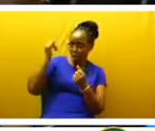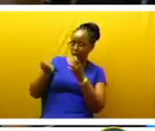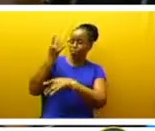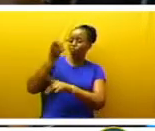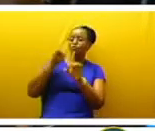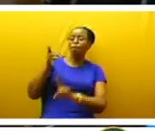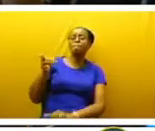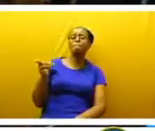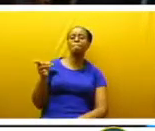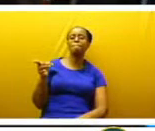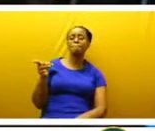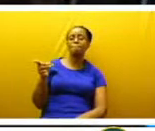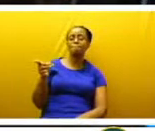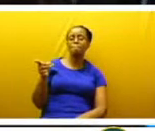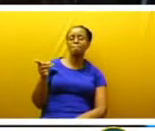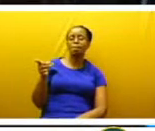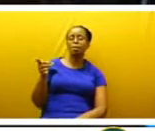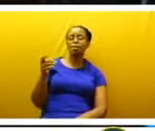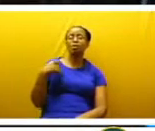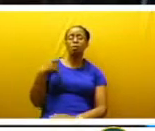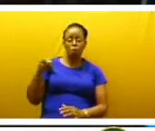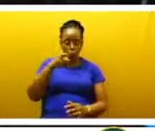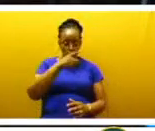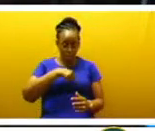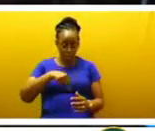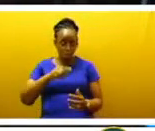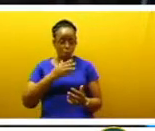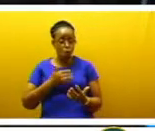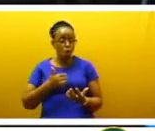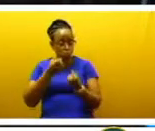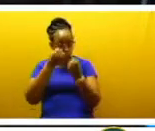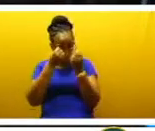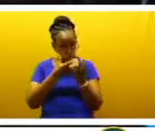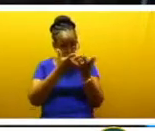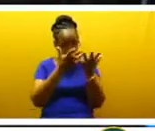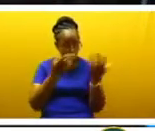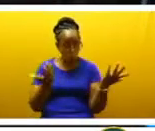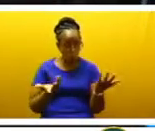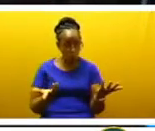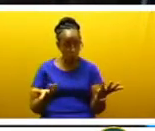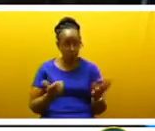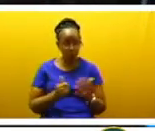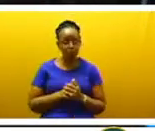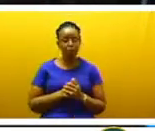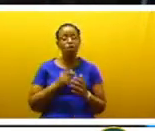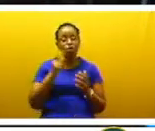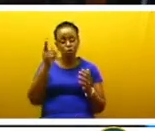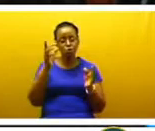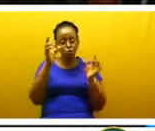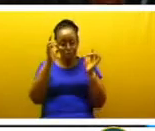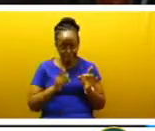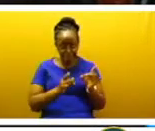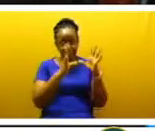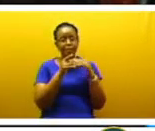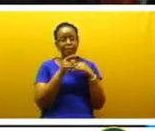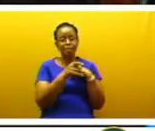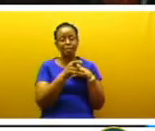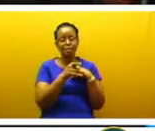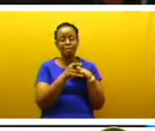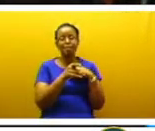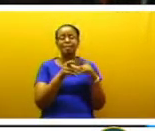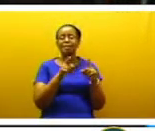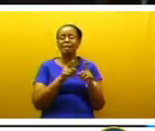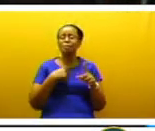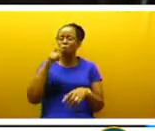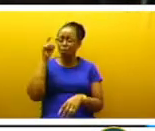And therefore, we submit not only that you should reject it, but you should condemn